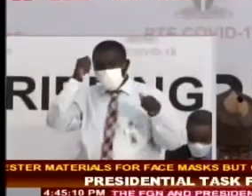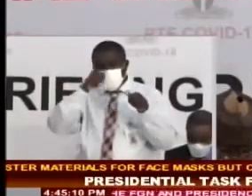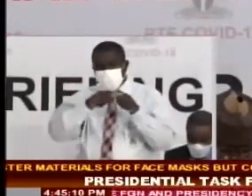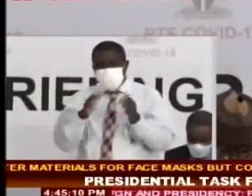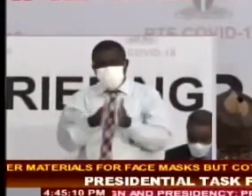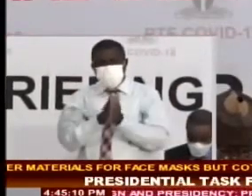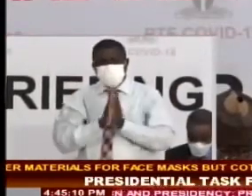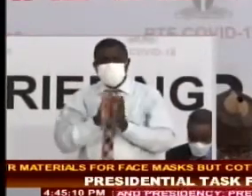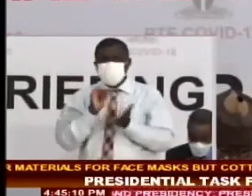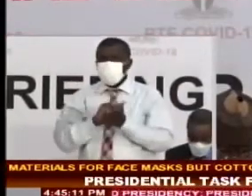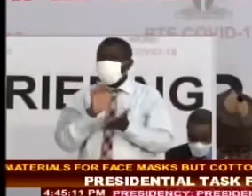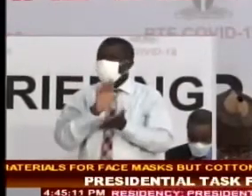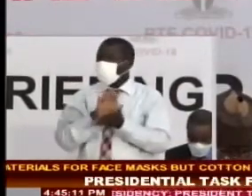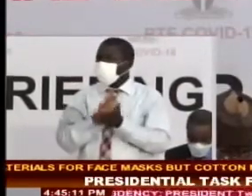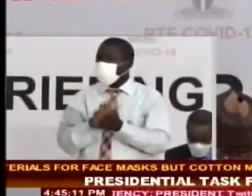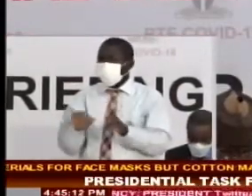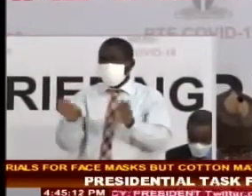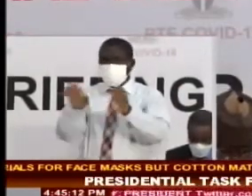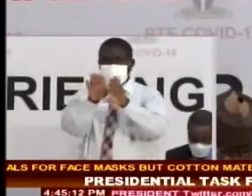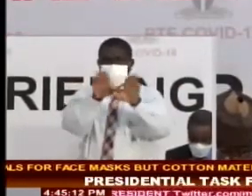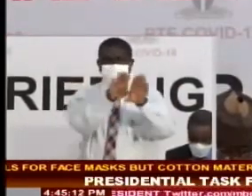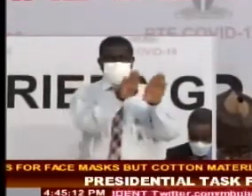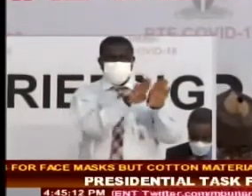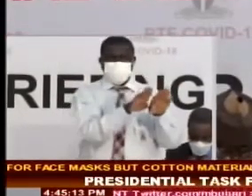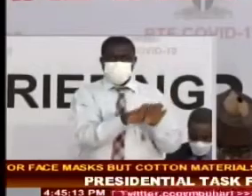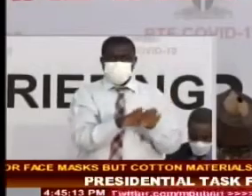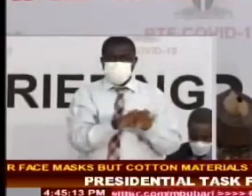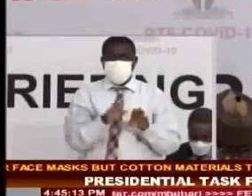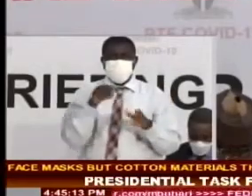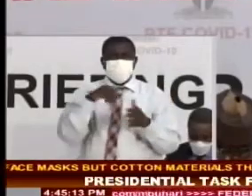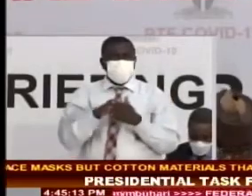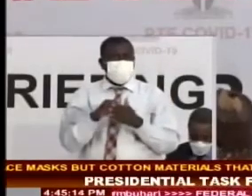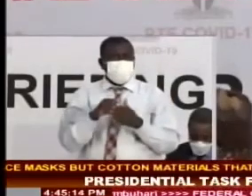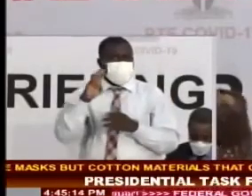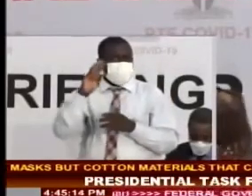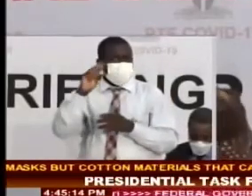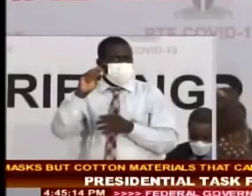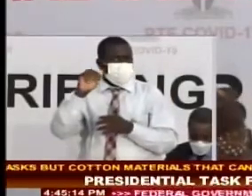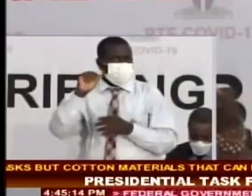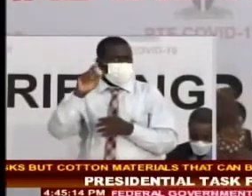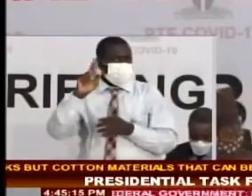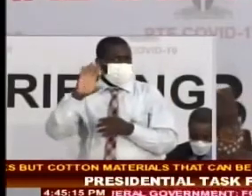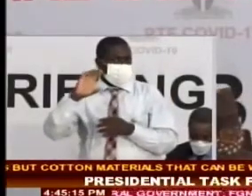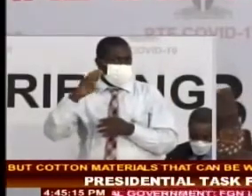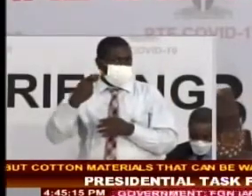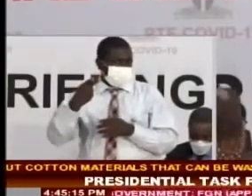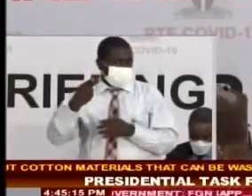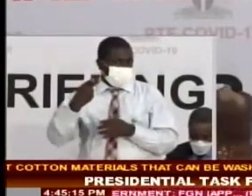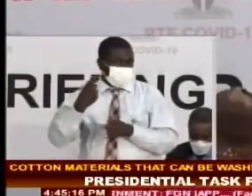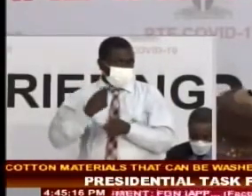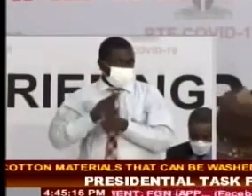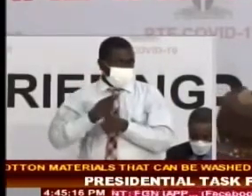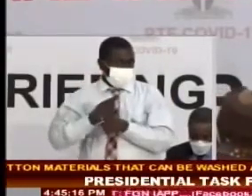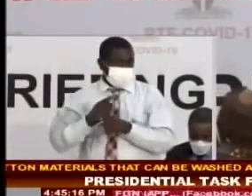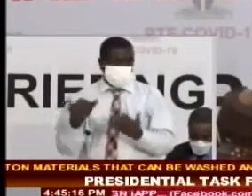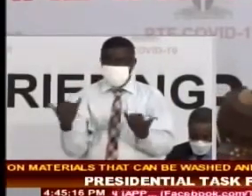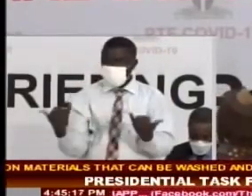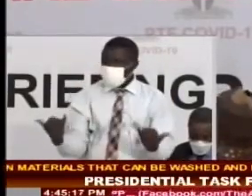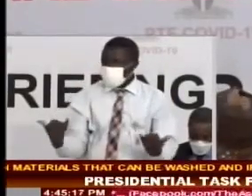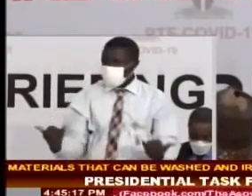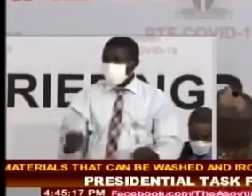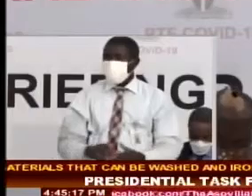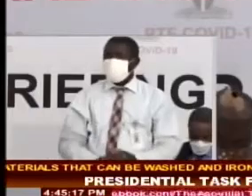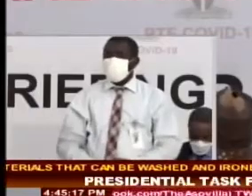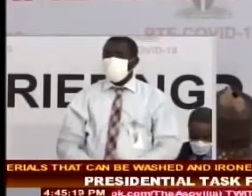that schools vacate in the late part of March as soon as this broke. Now, it will